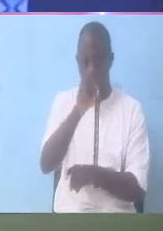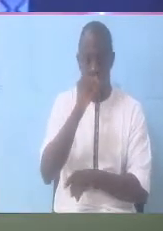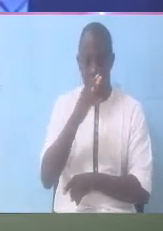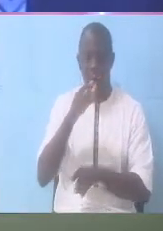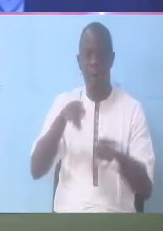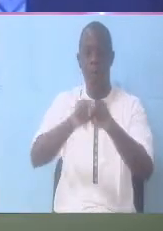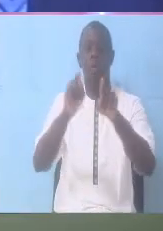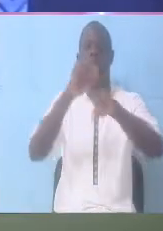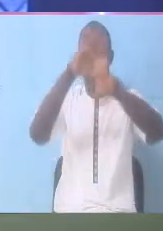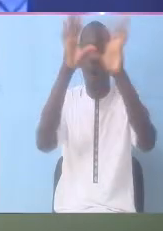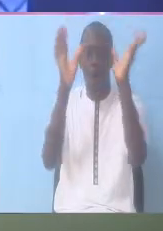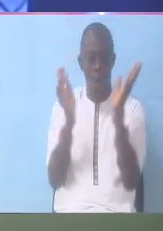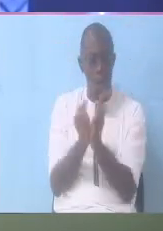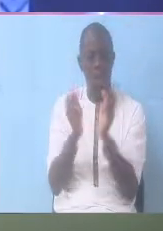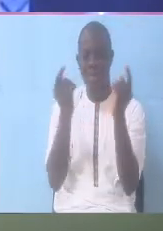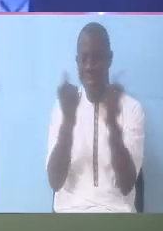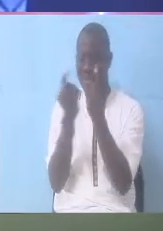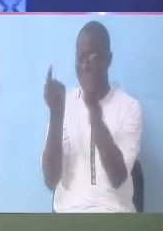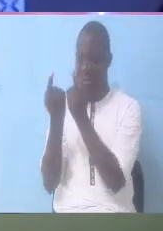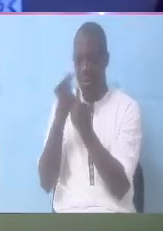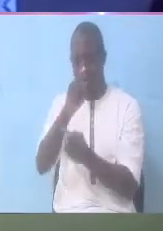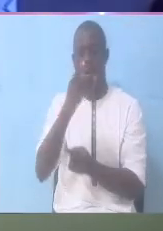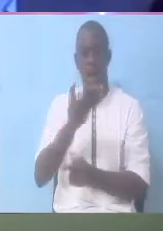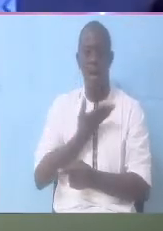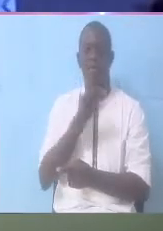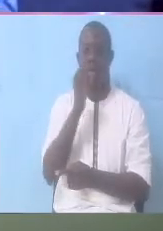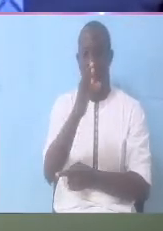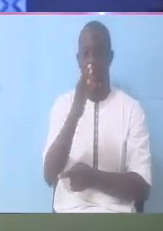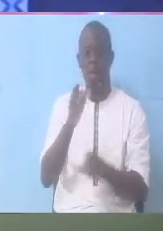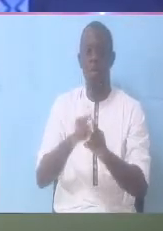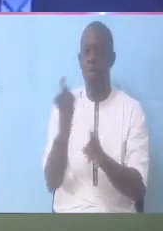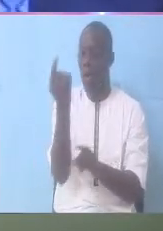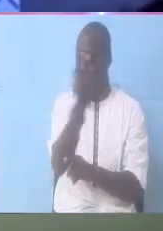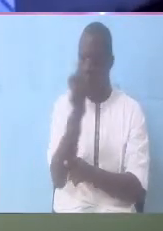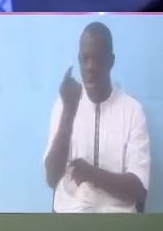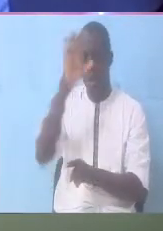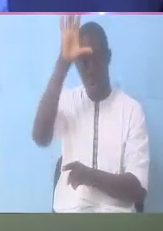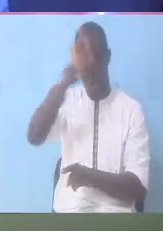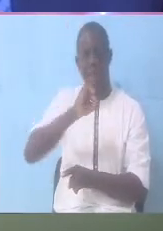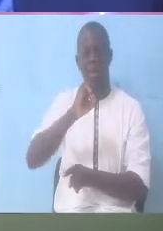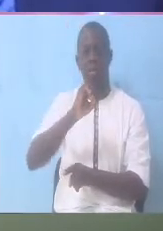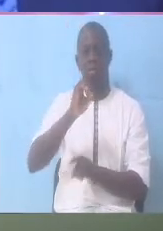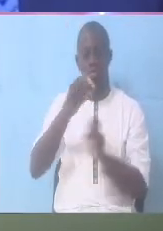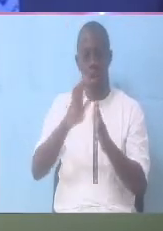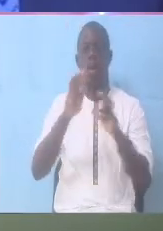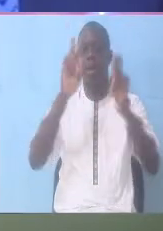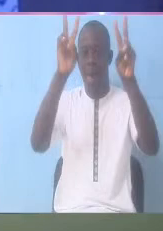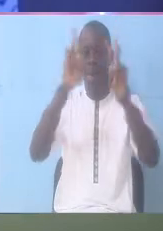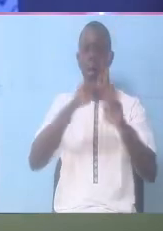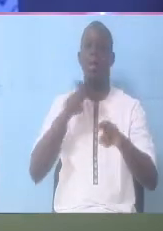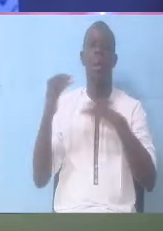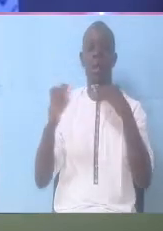all the things you have said, it can only be understood that he killed them.